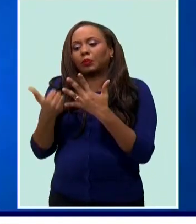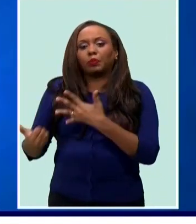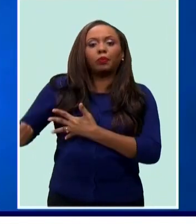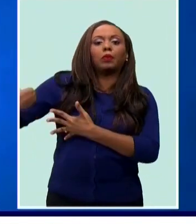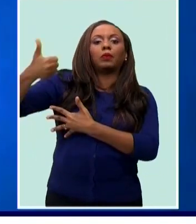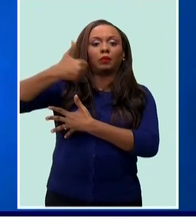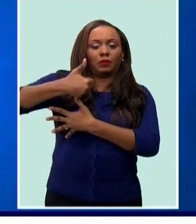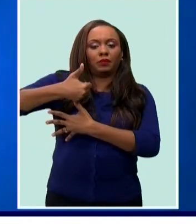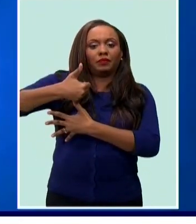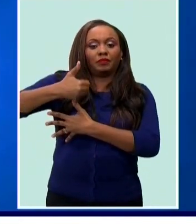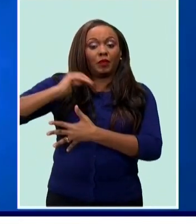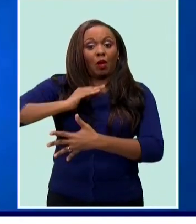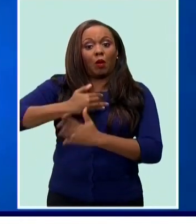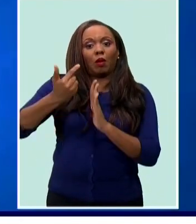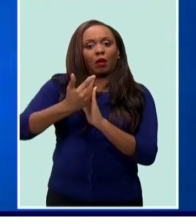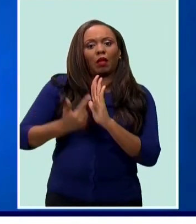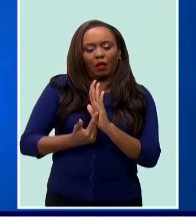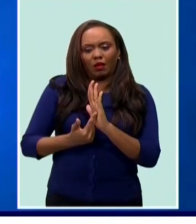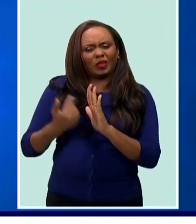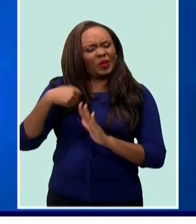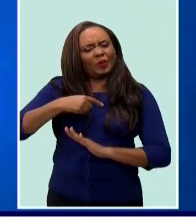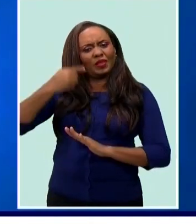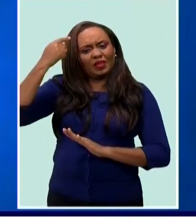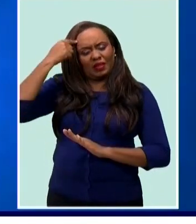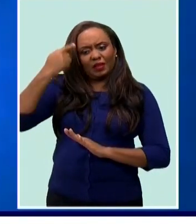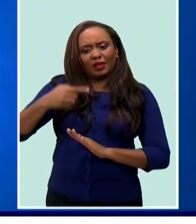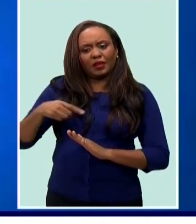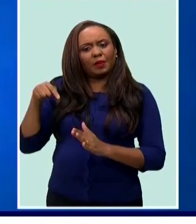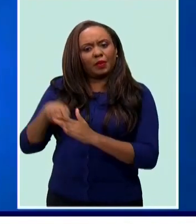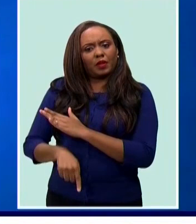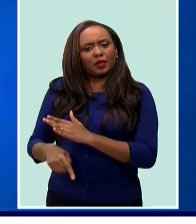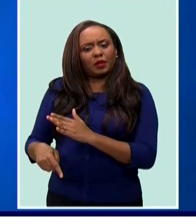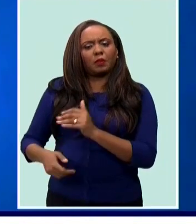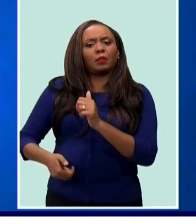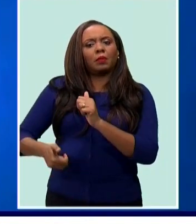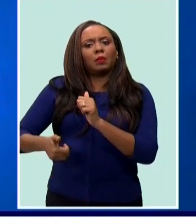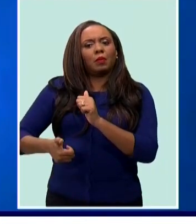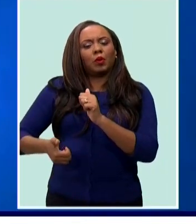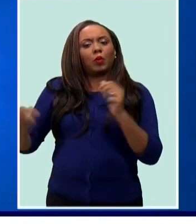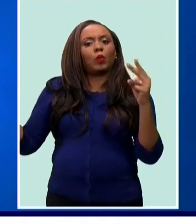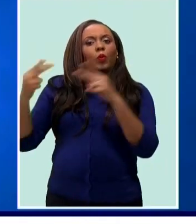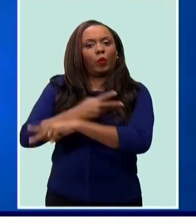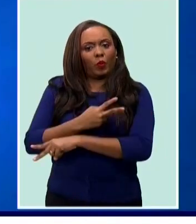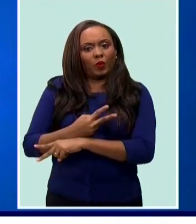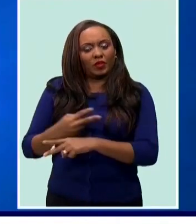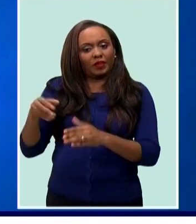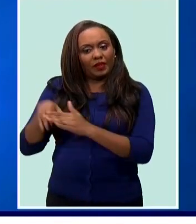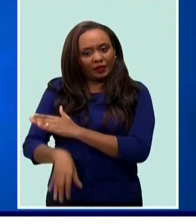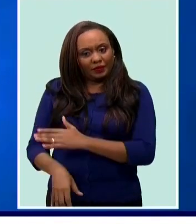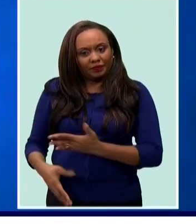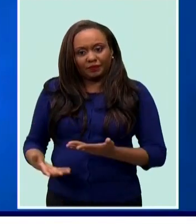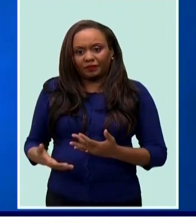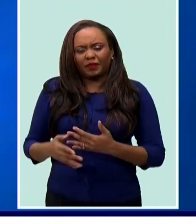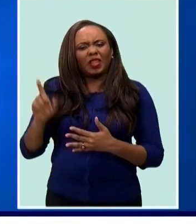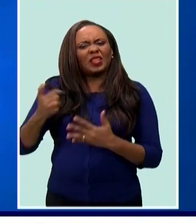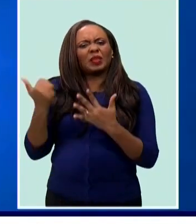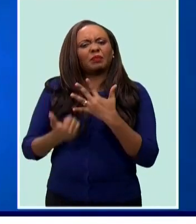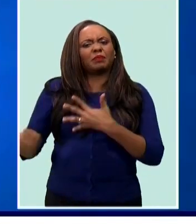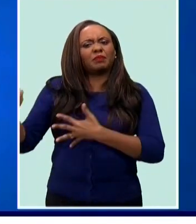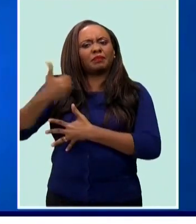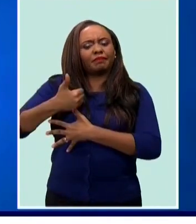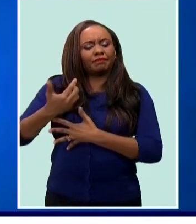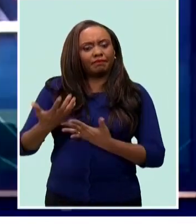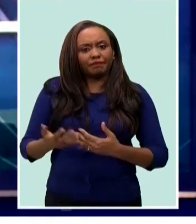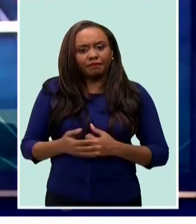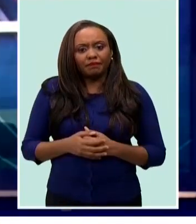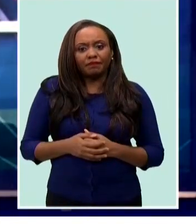very statutes, we consider murder to be the most hideous of offenses. And there's really no justification for doing